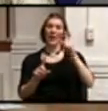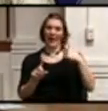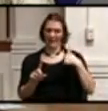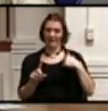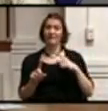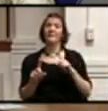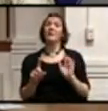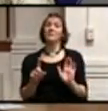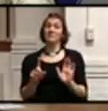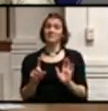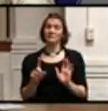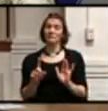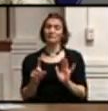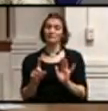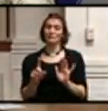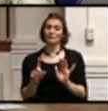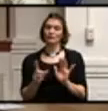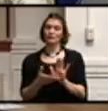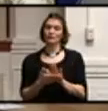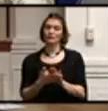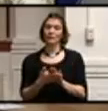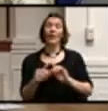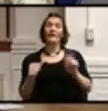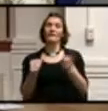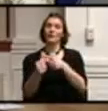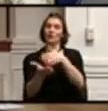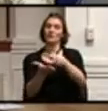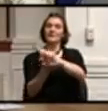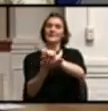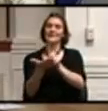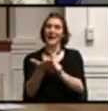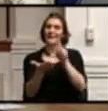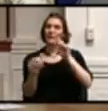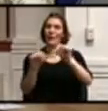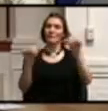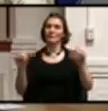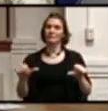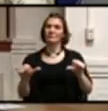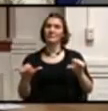renderings from the architect, and